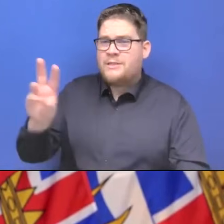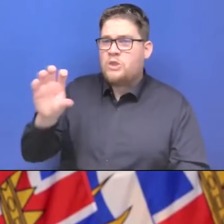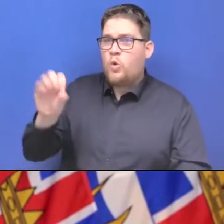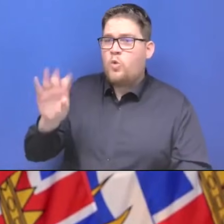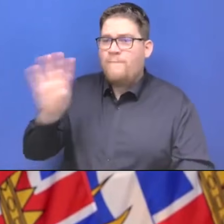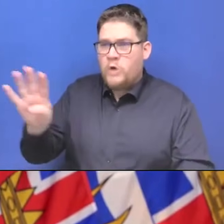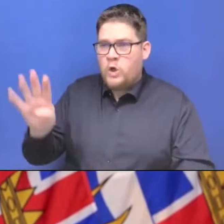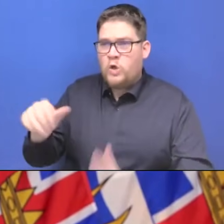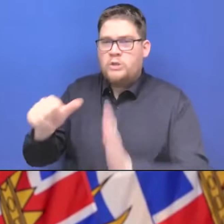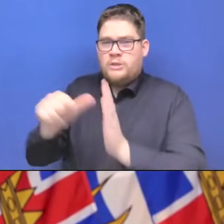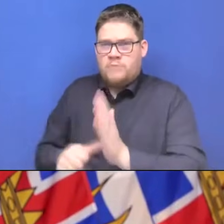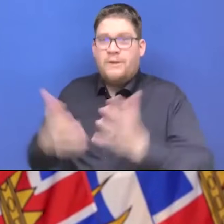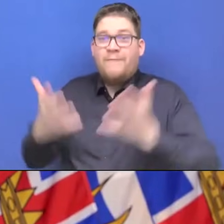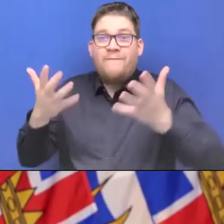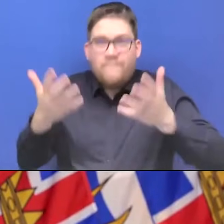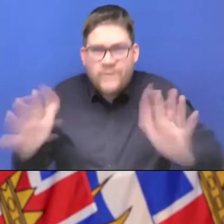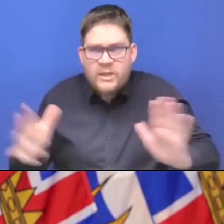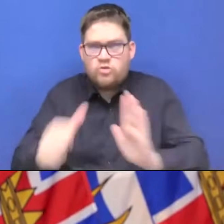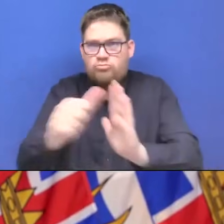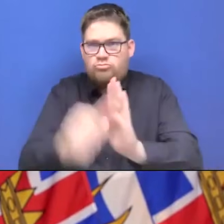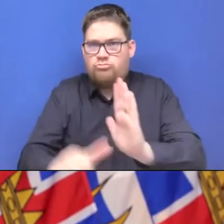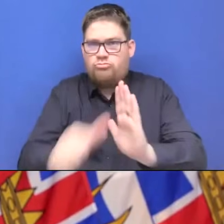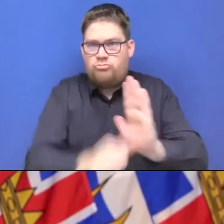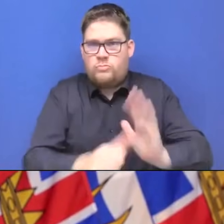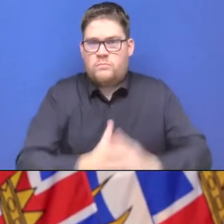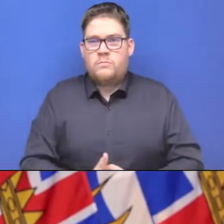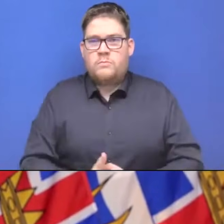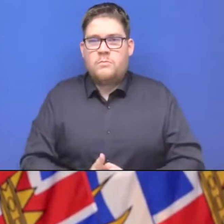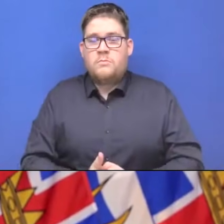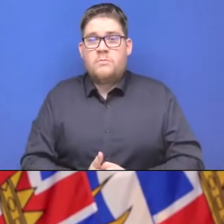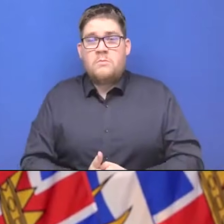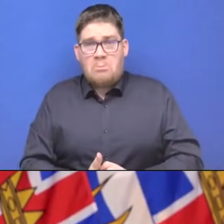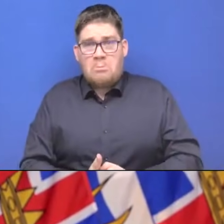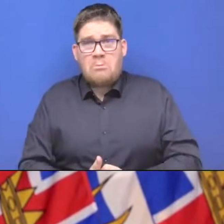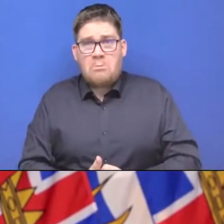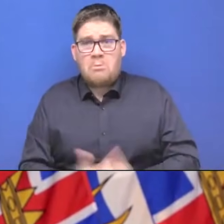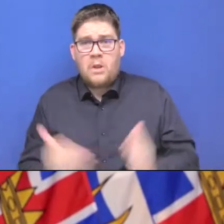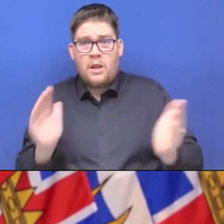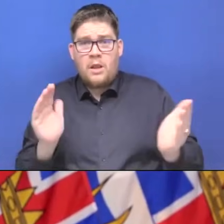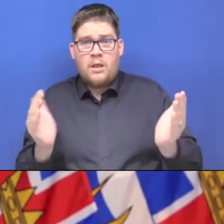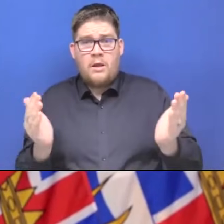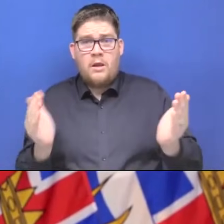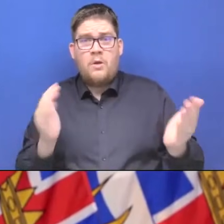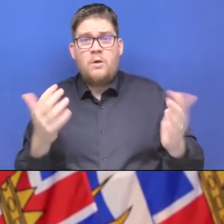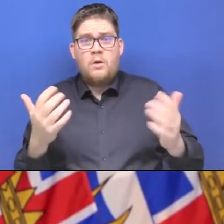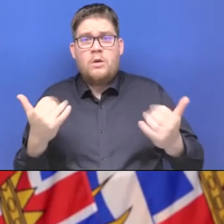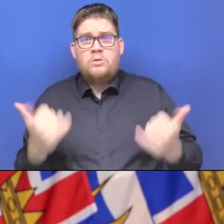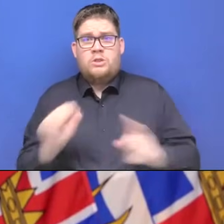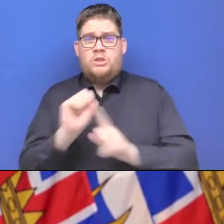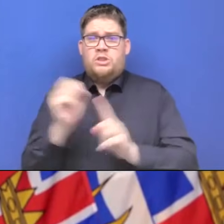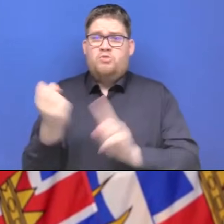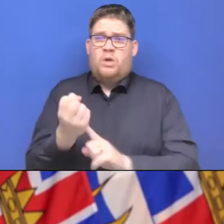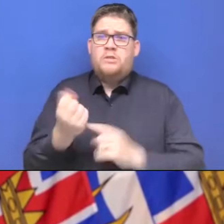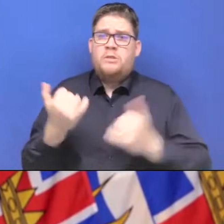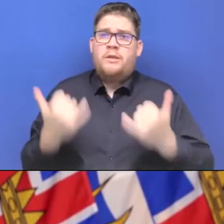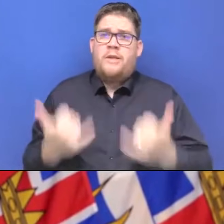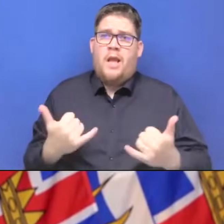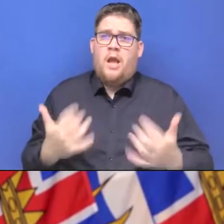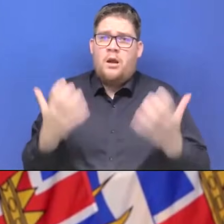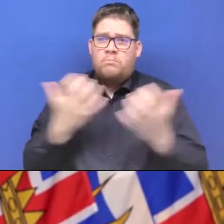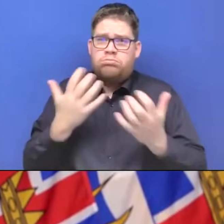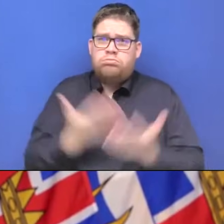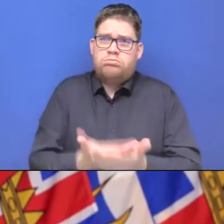completed, and that is, I'd say, under these circumstances, an extraordinary achievement by healthcare workers across